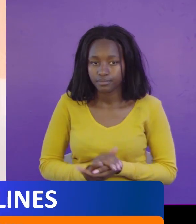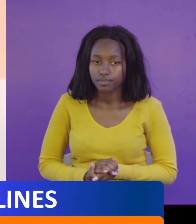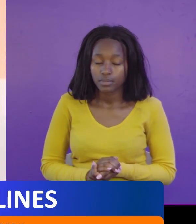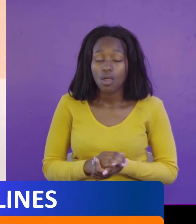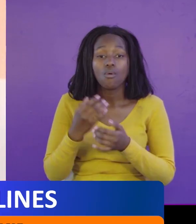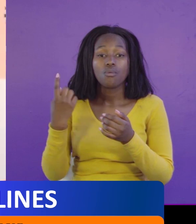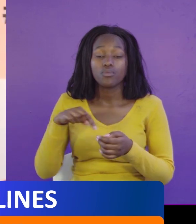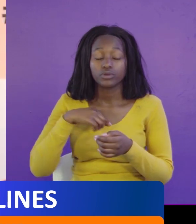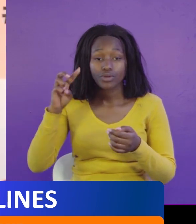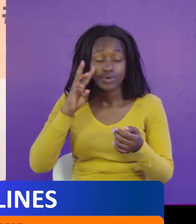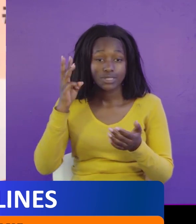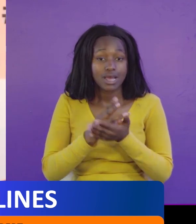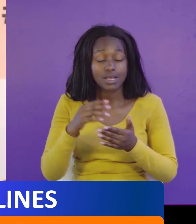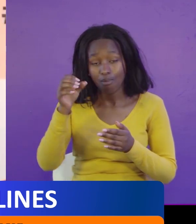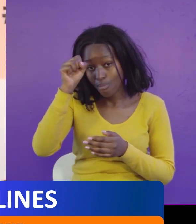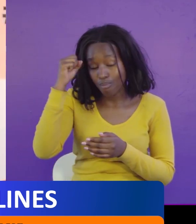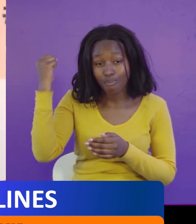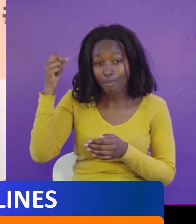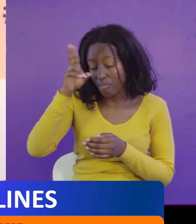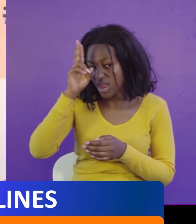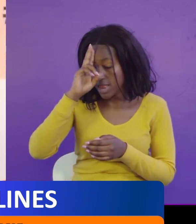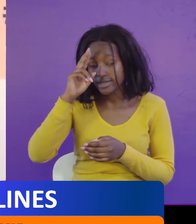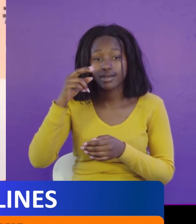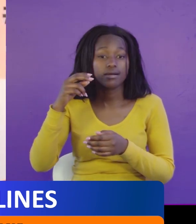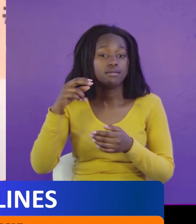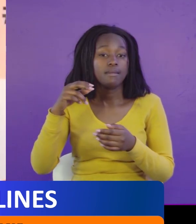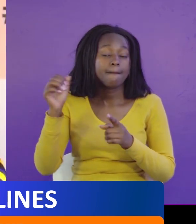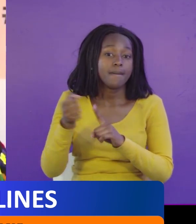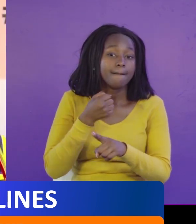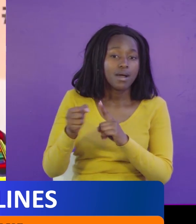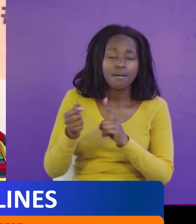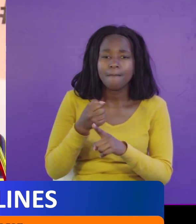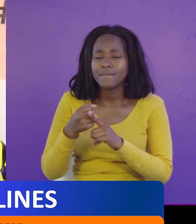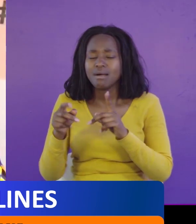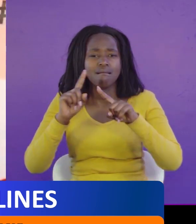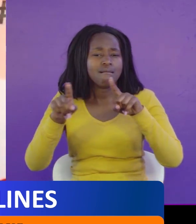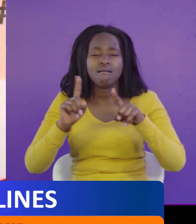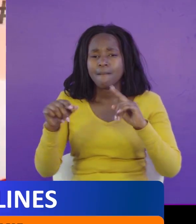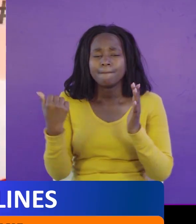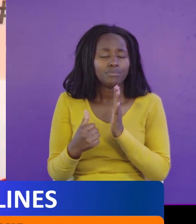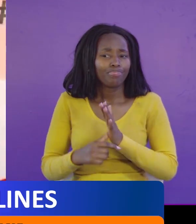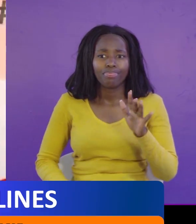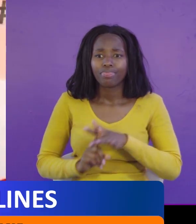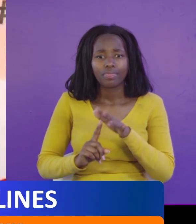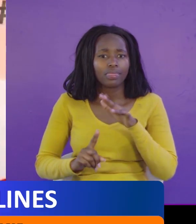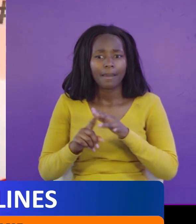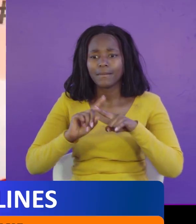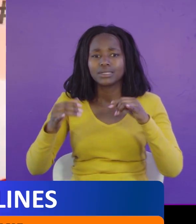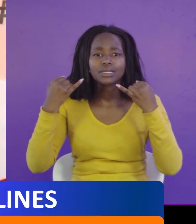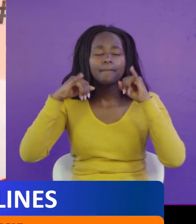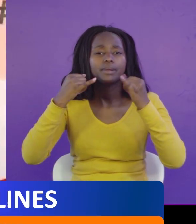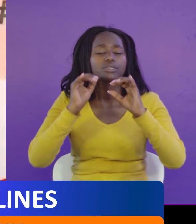see disappearances, we see renditions, we see non-implementation of court orders.